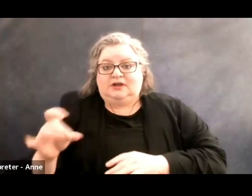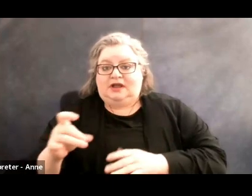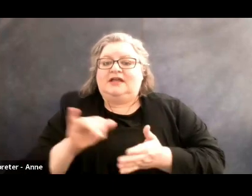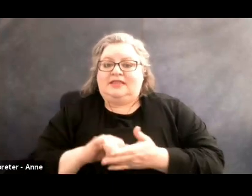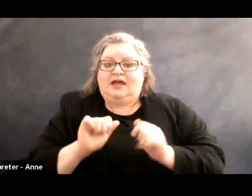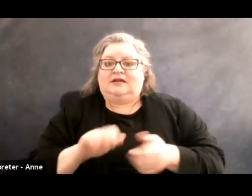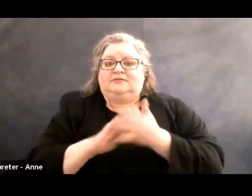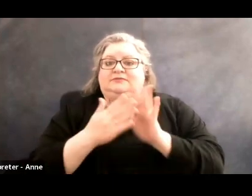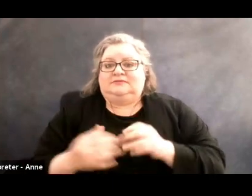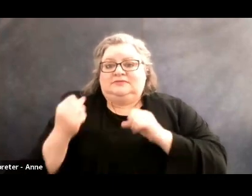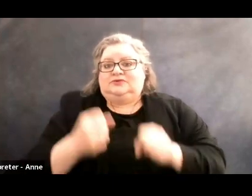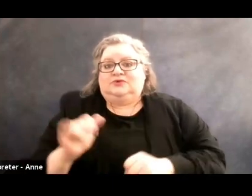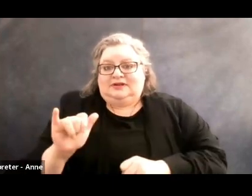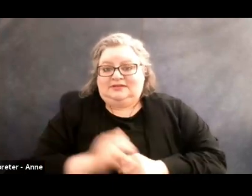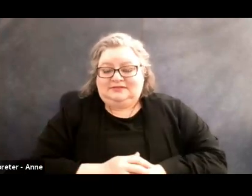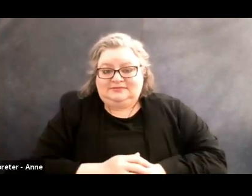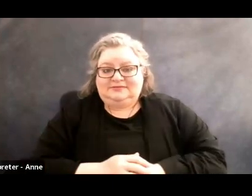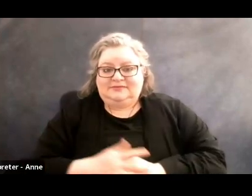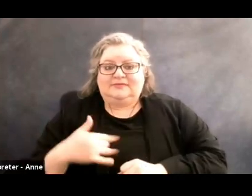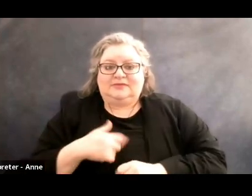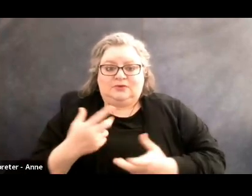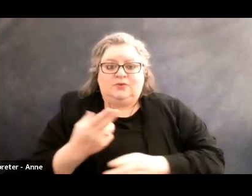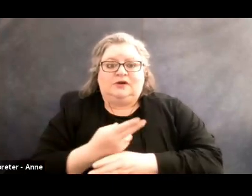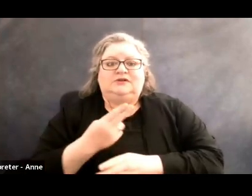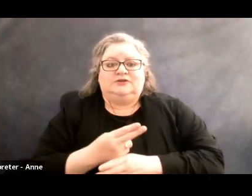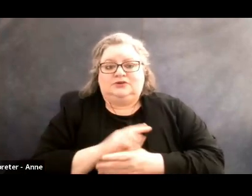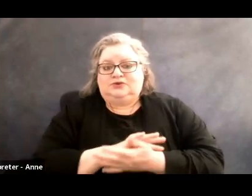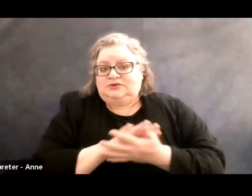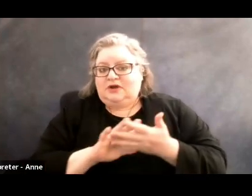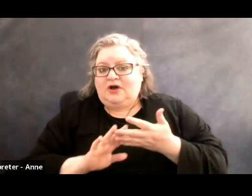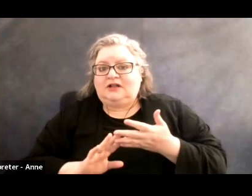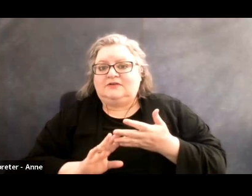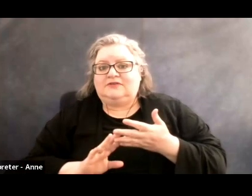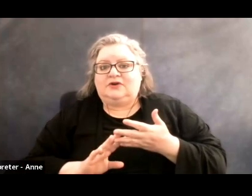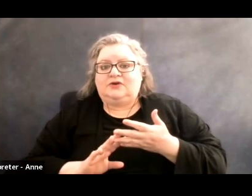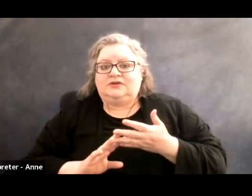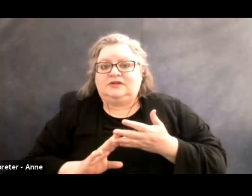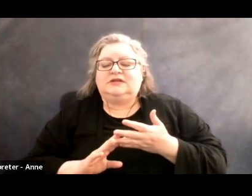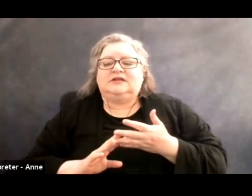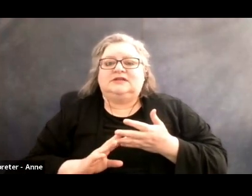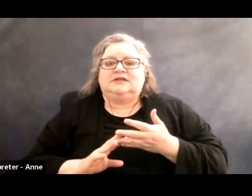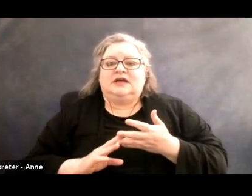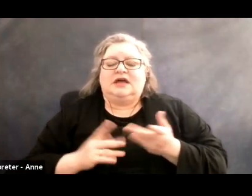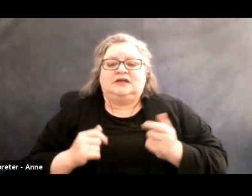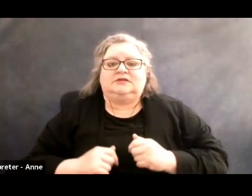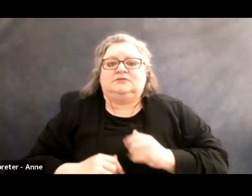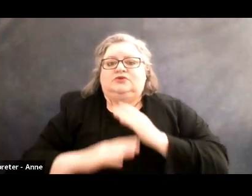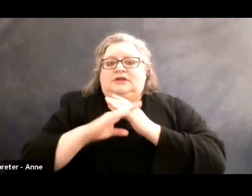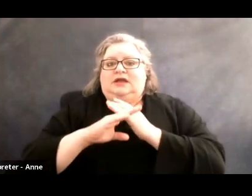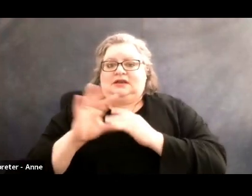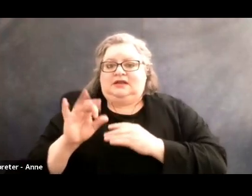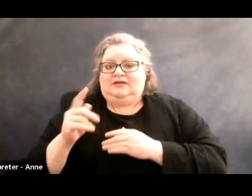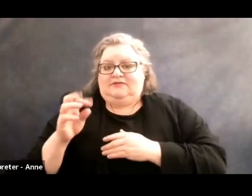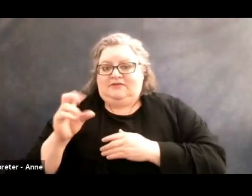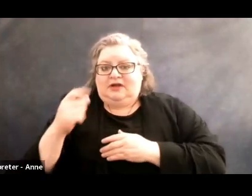strength. And so we really want to use all of those as building protective factors for